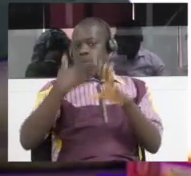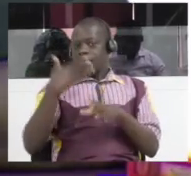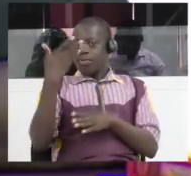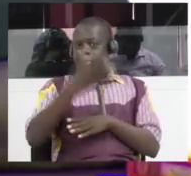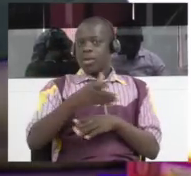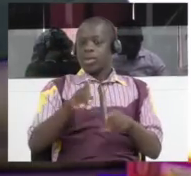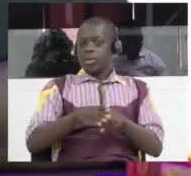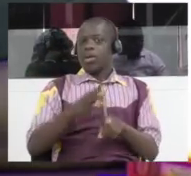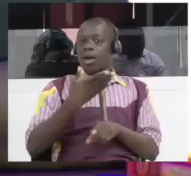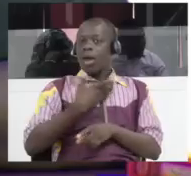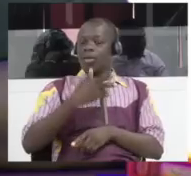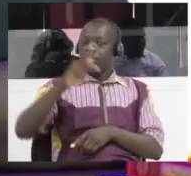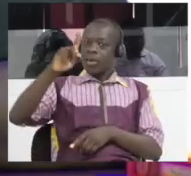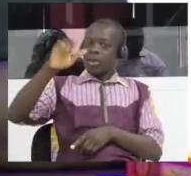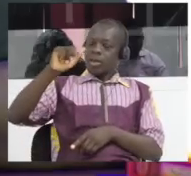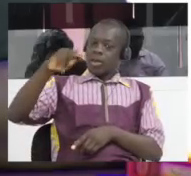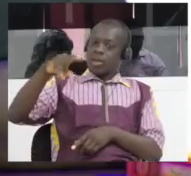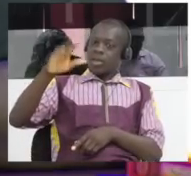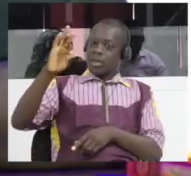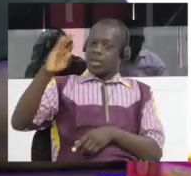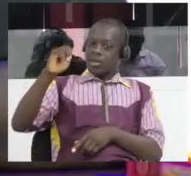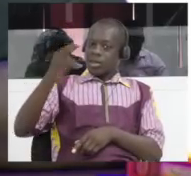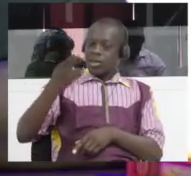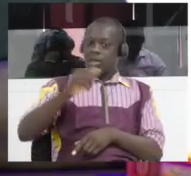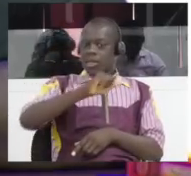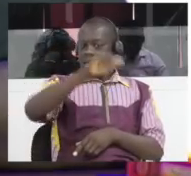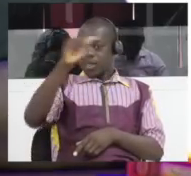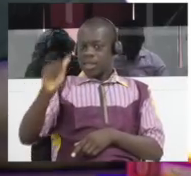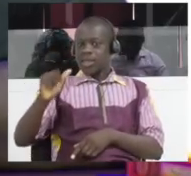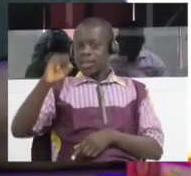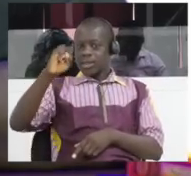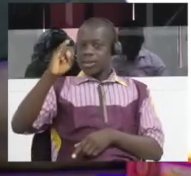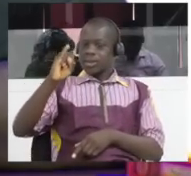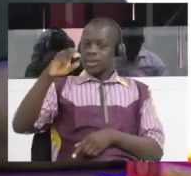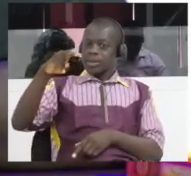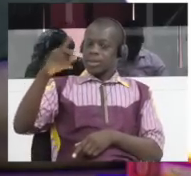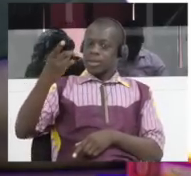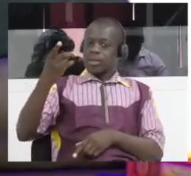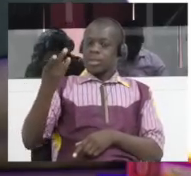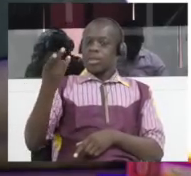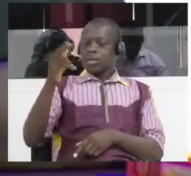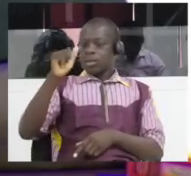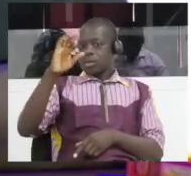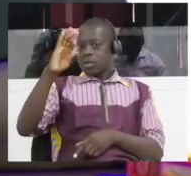So here we are. We have Kante and Singate. They both went to Sandhurst, correct?